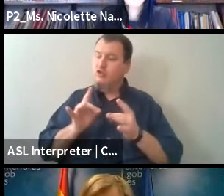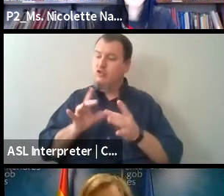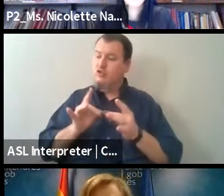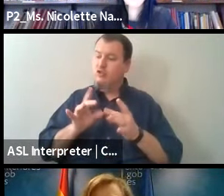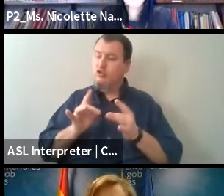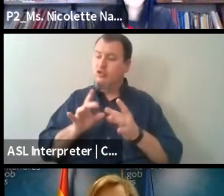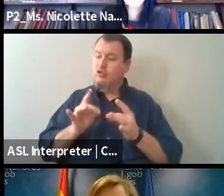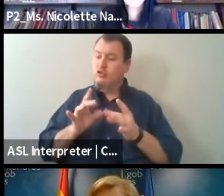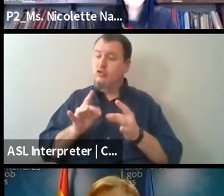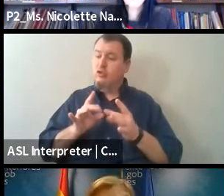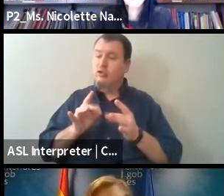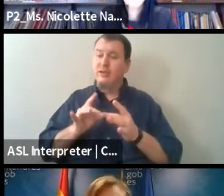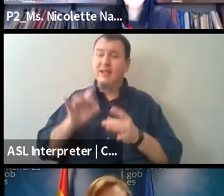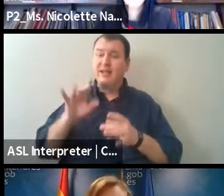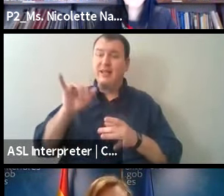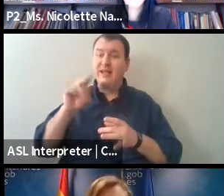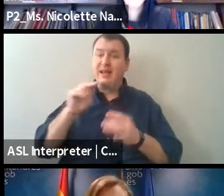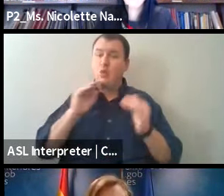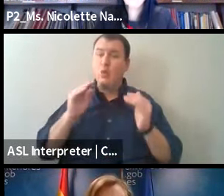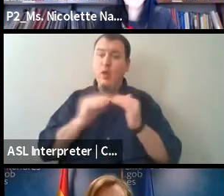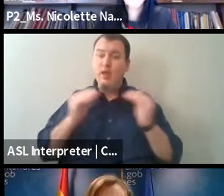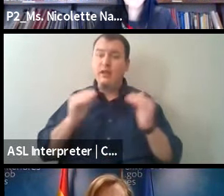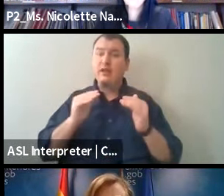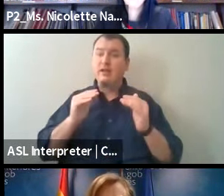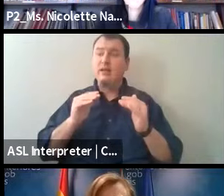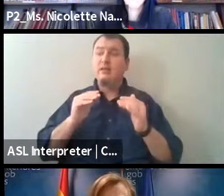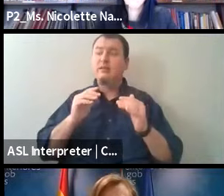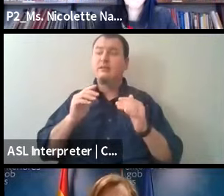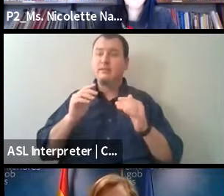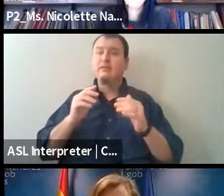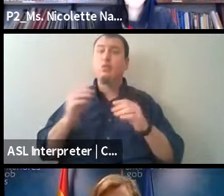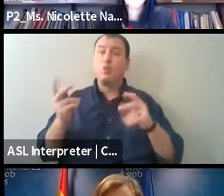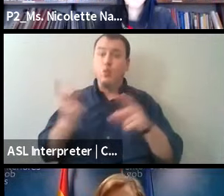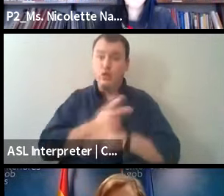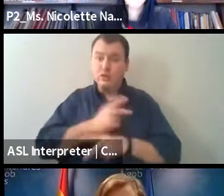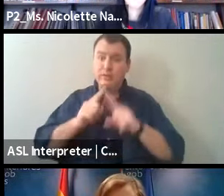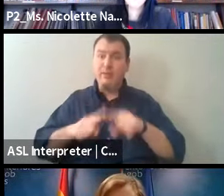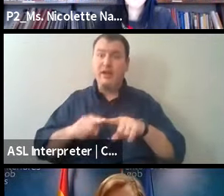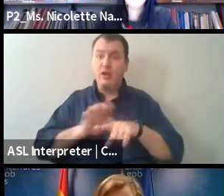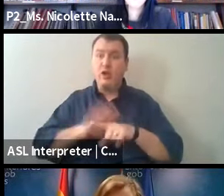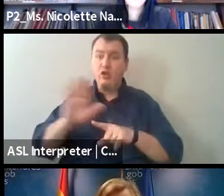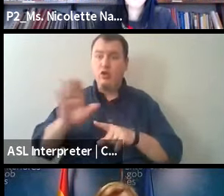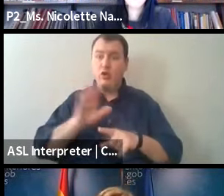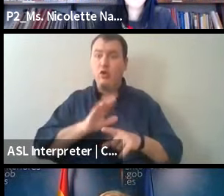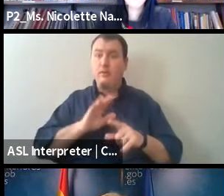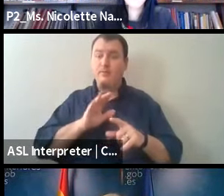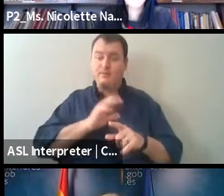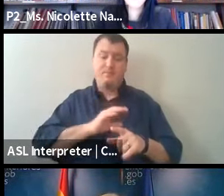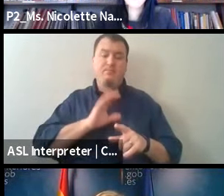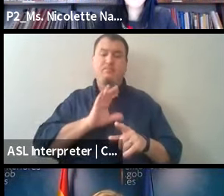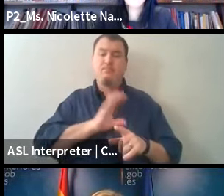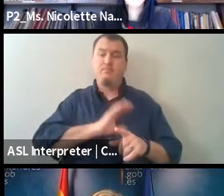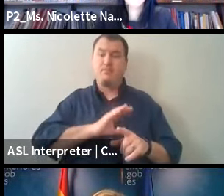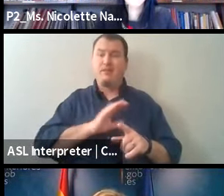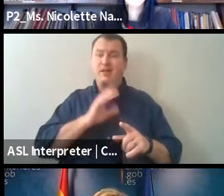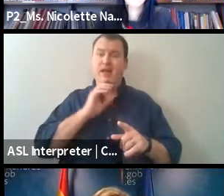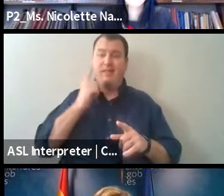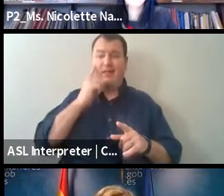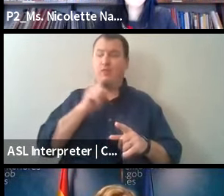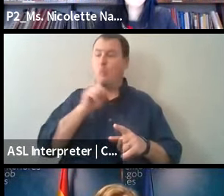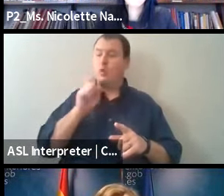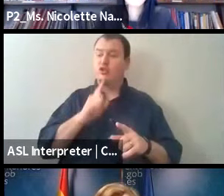has exacerbated dependent upon one's identity. So to me, This question seems a bit of a